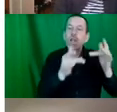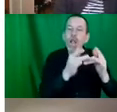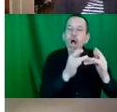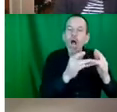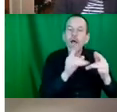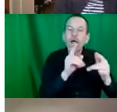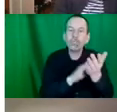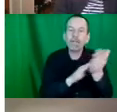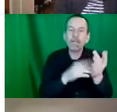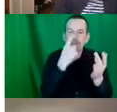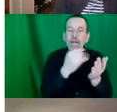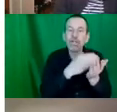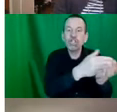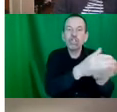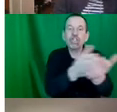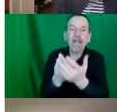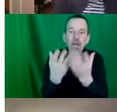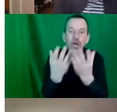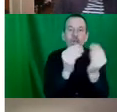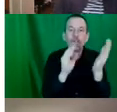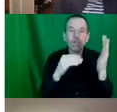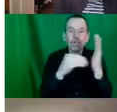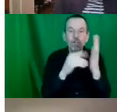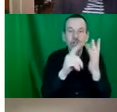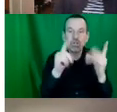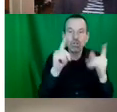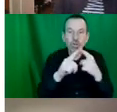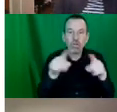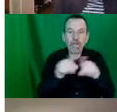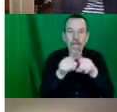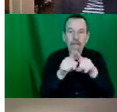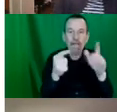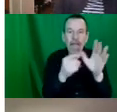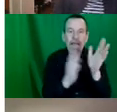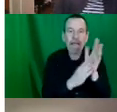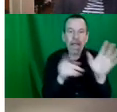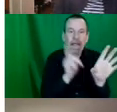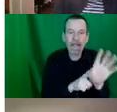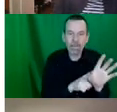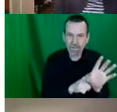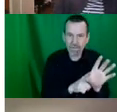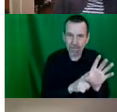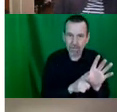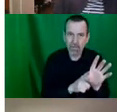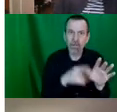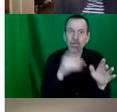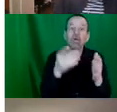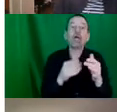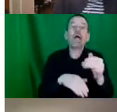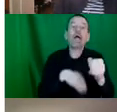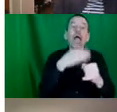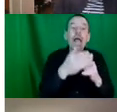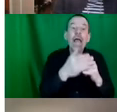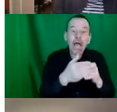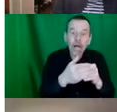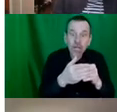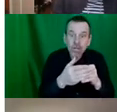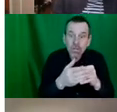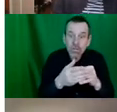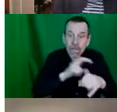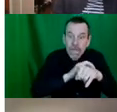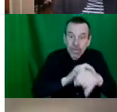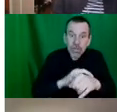supervisor Zoe, and my mentor Amy, with their comments along the way. At the end of my internship, my activity monitor is now around